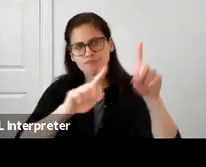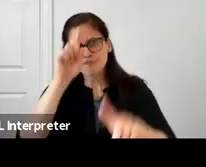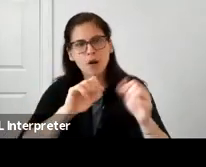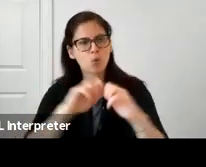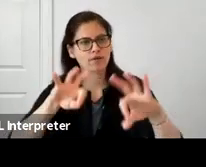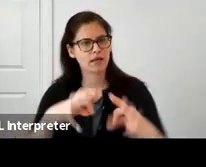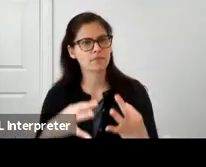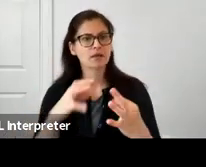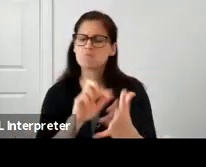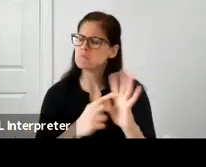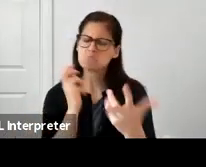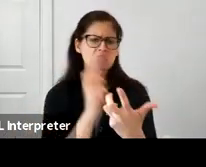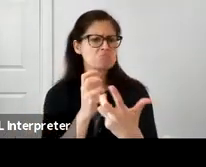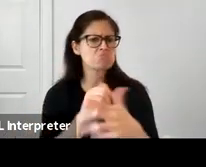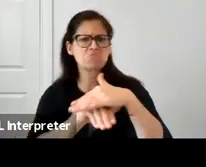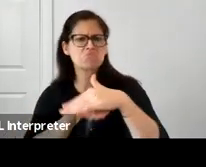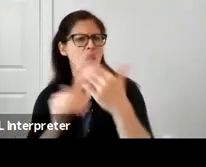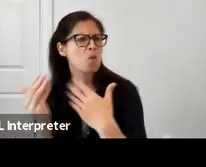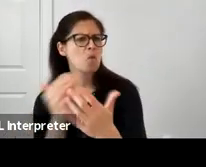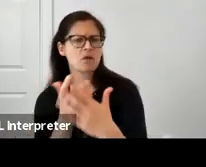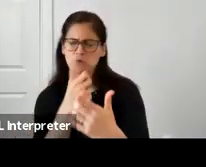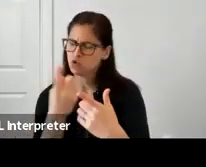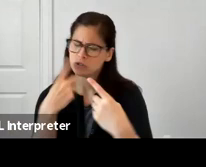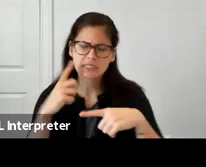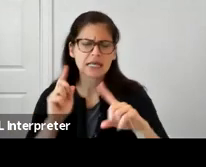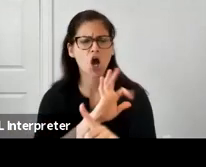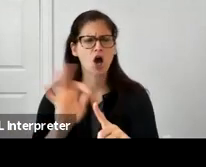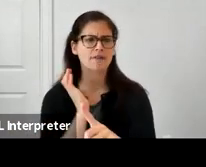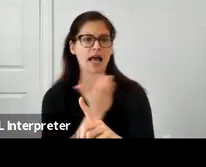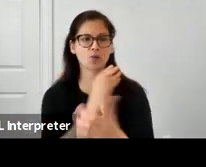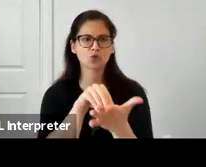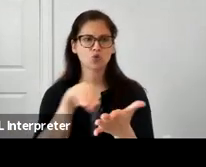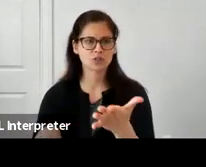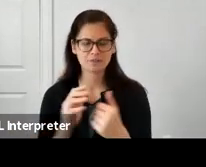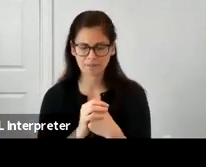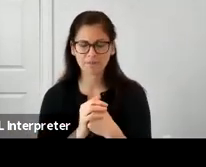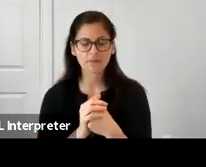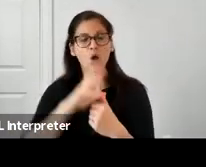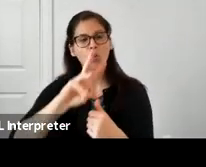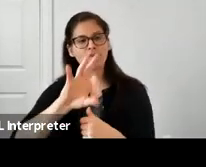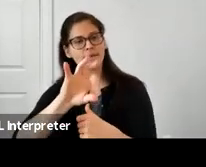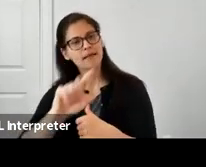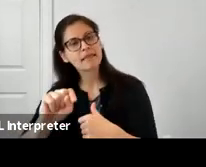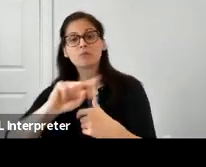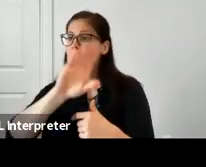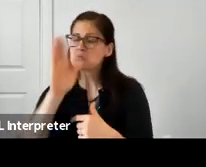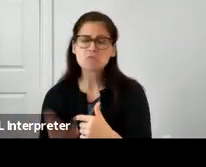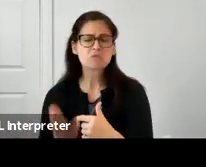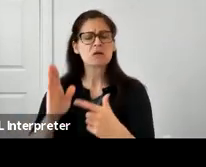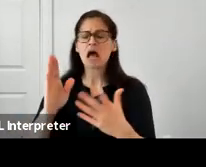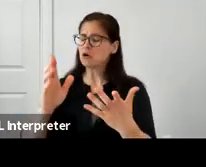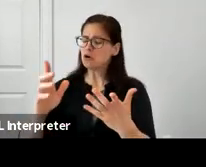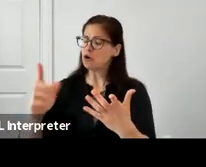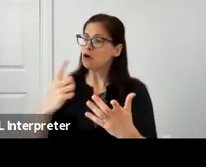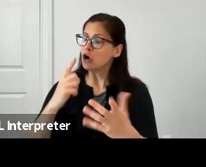any accommodations necessary to ensure the success of our students. Wheelock Family Theater has never turned a student away from